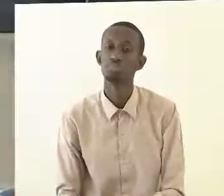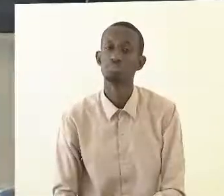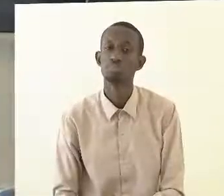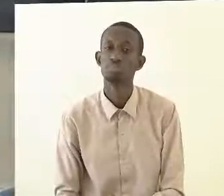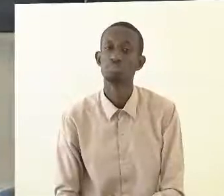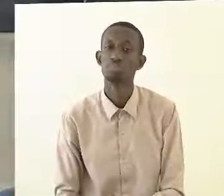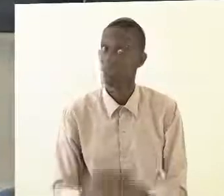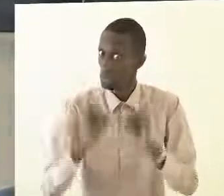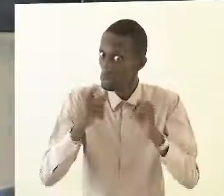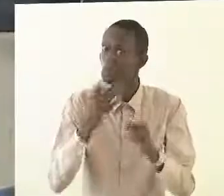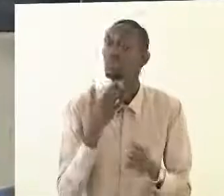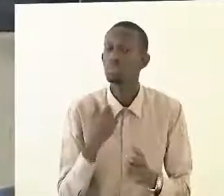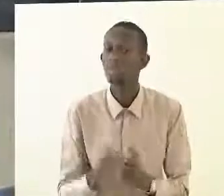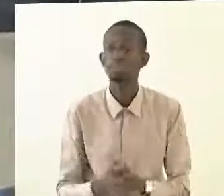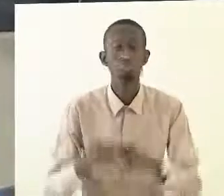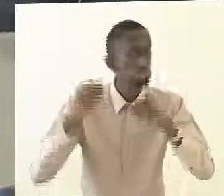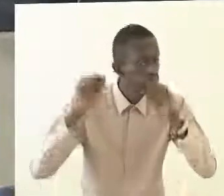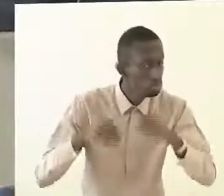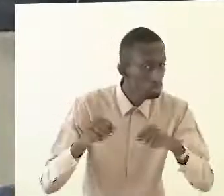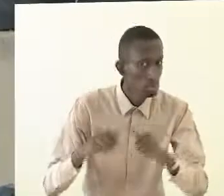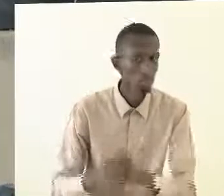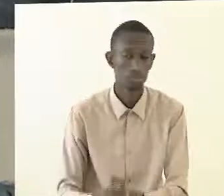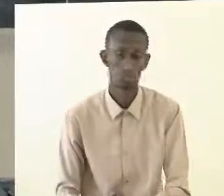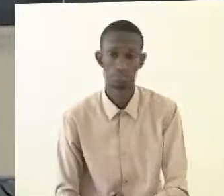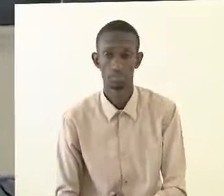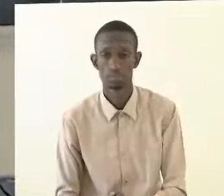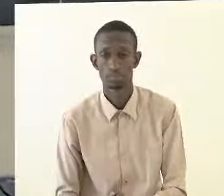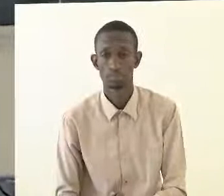Also, if you want, you can